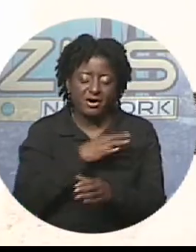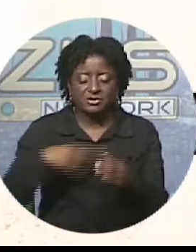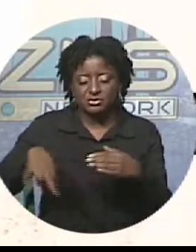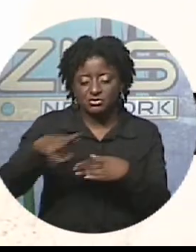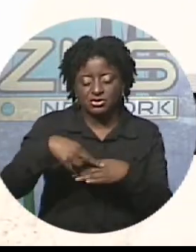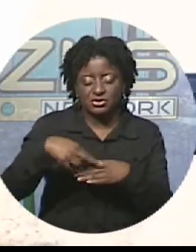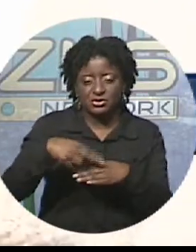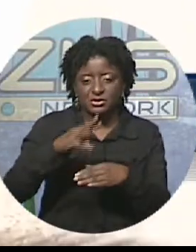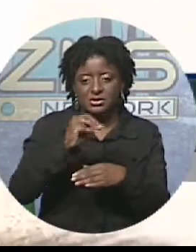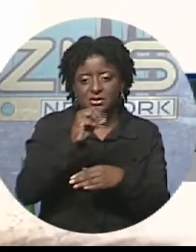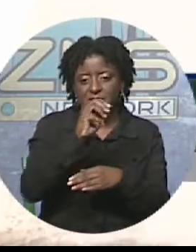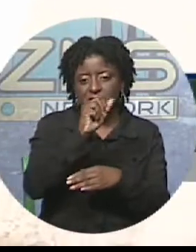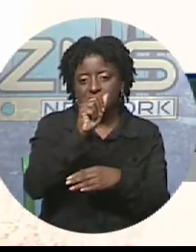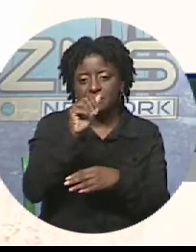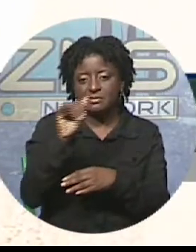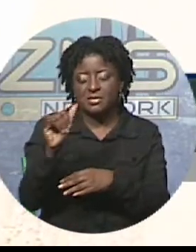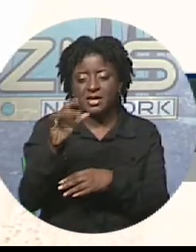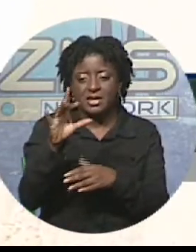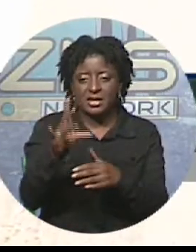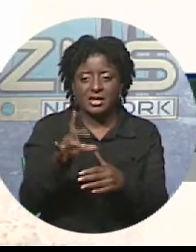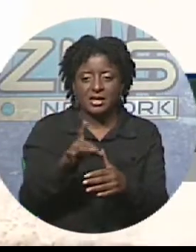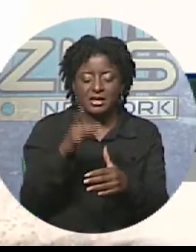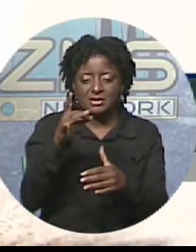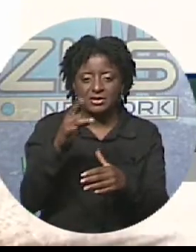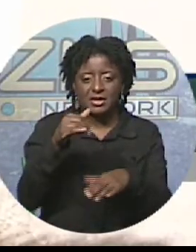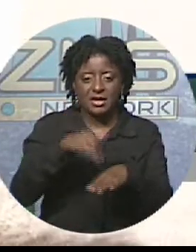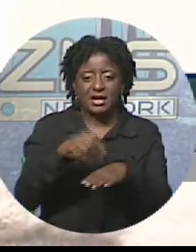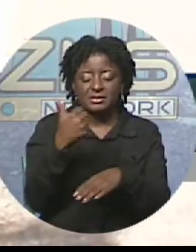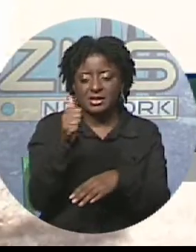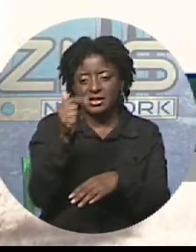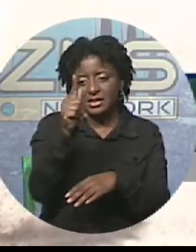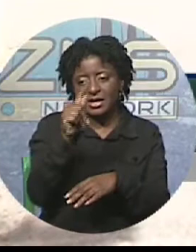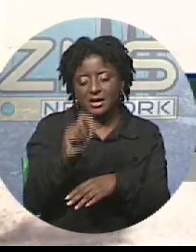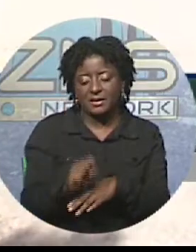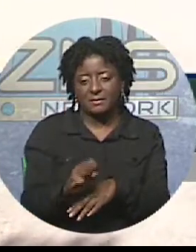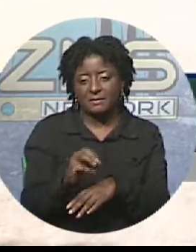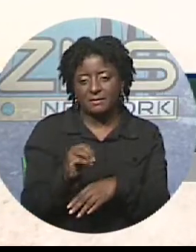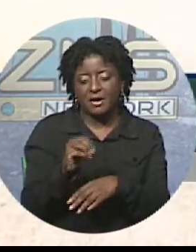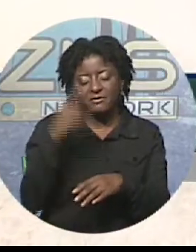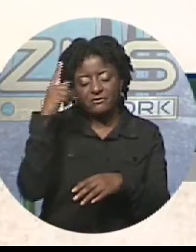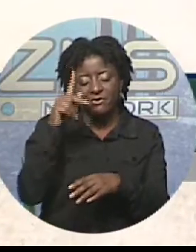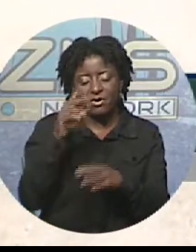returns to court on May 8th at 10 a.m. for sentencing. Until that time, he will remain